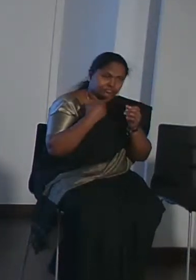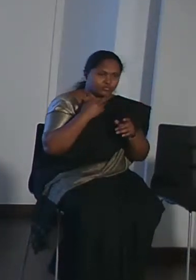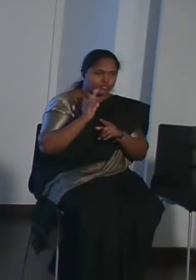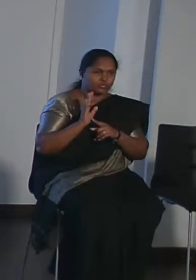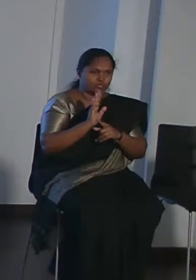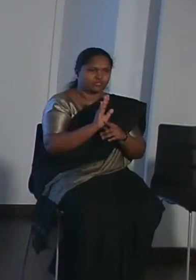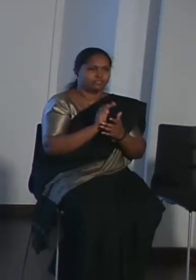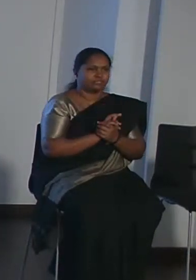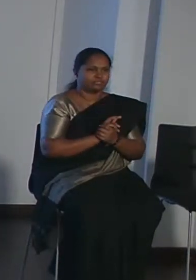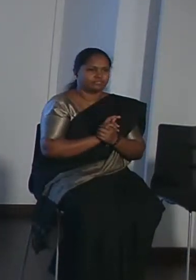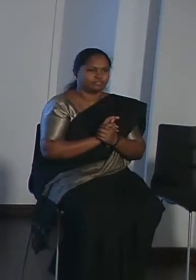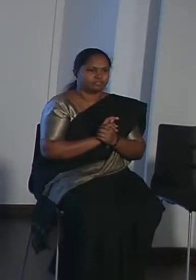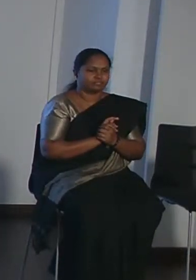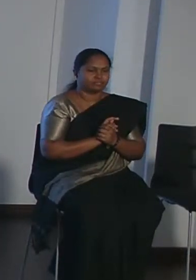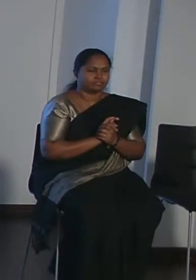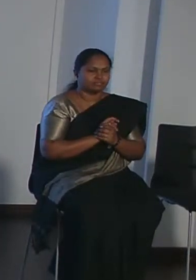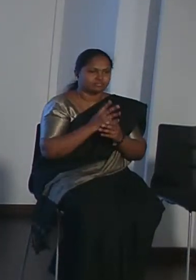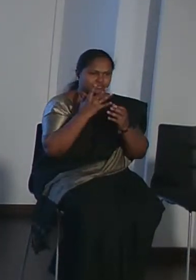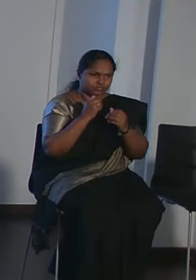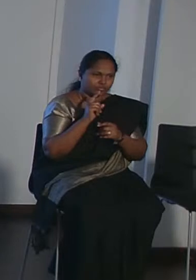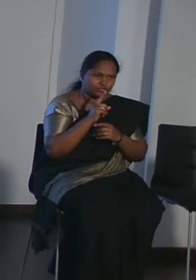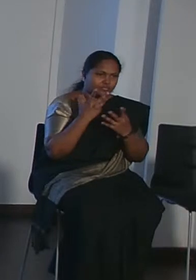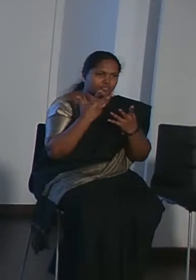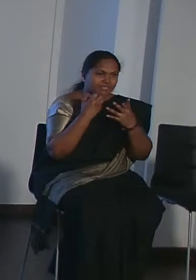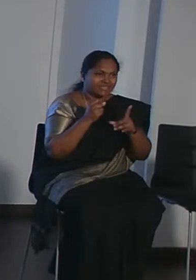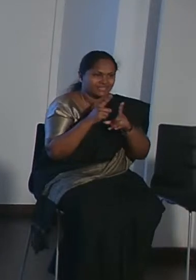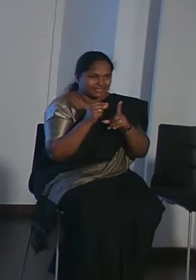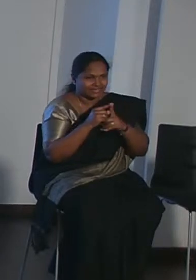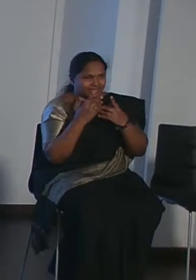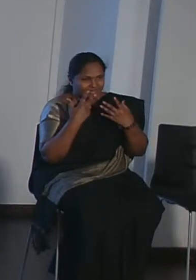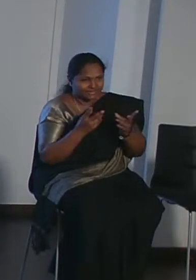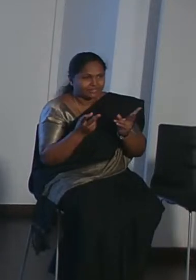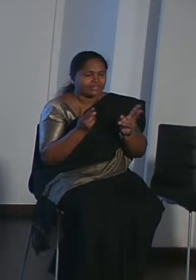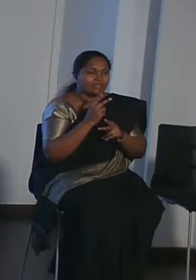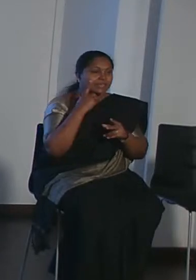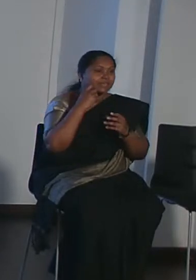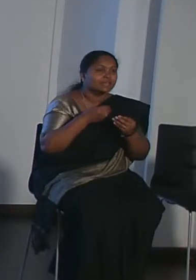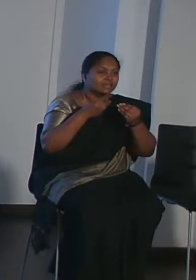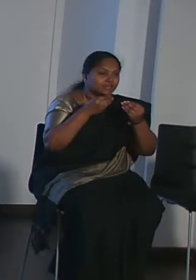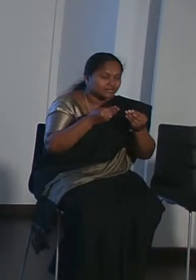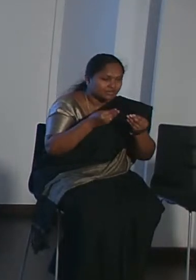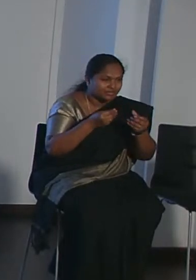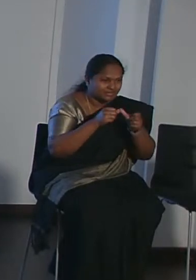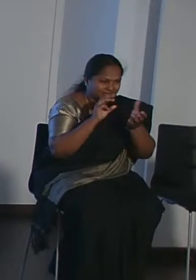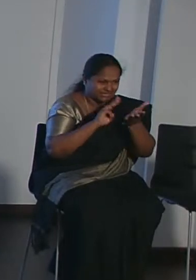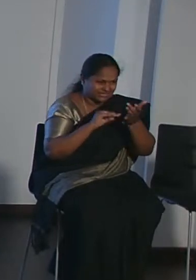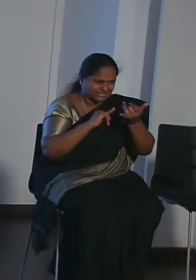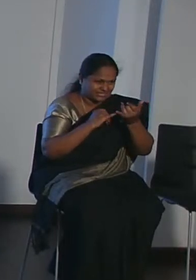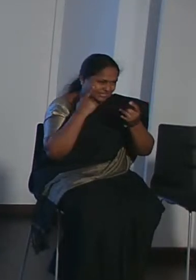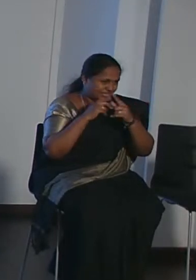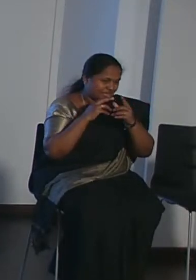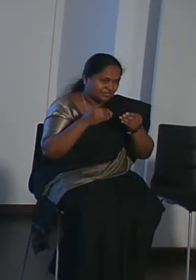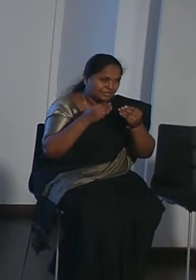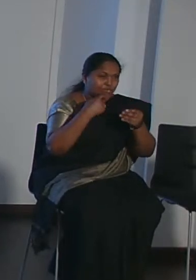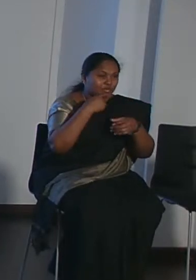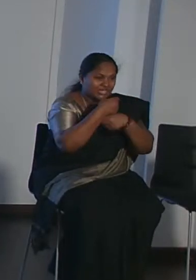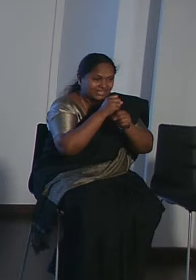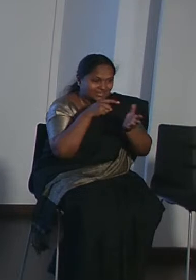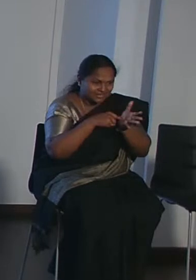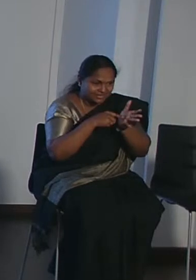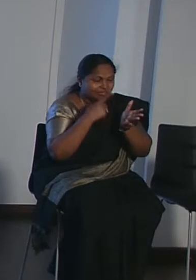you one. This was done by Sandev Handy, who is a curator,